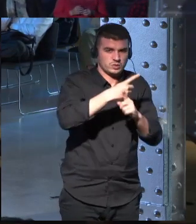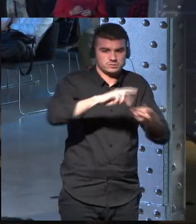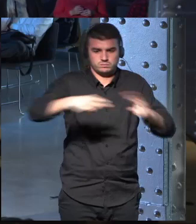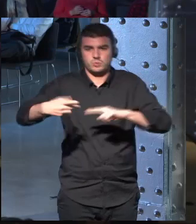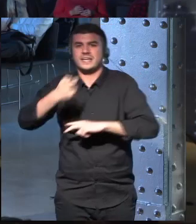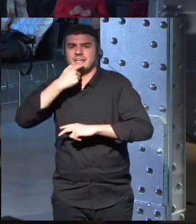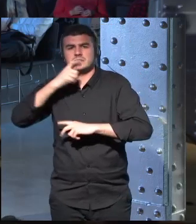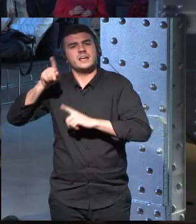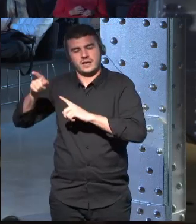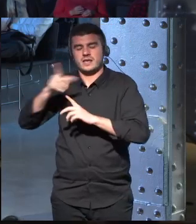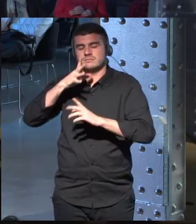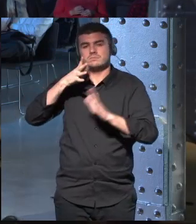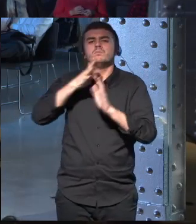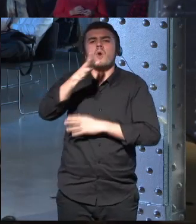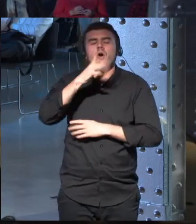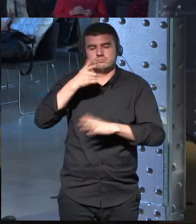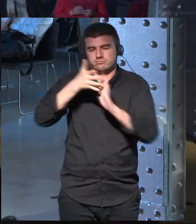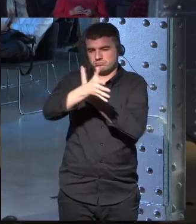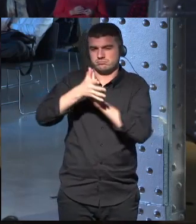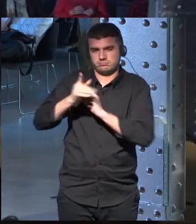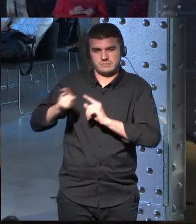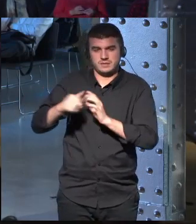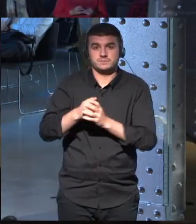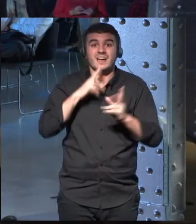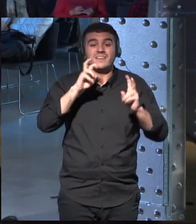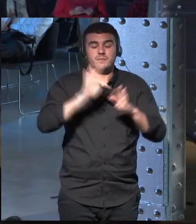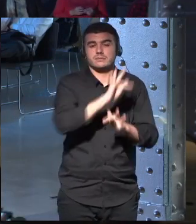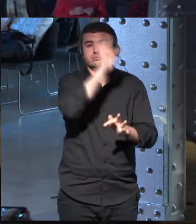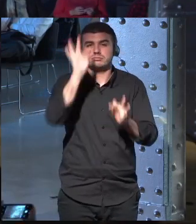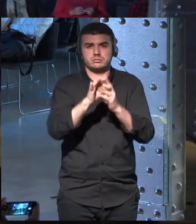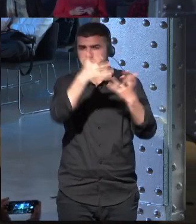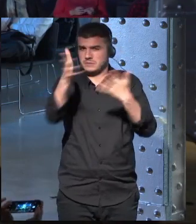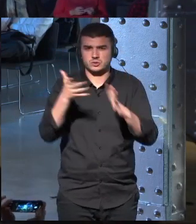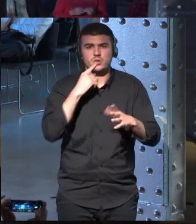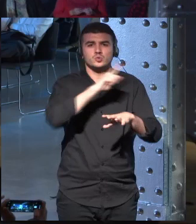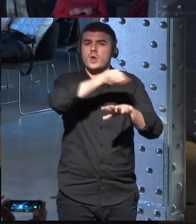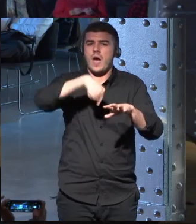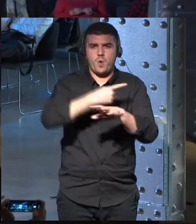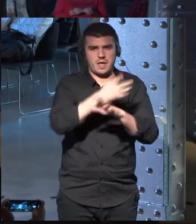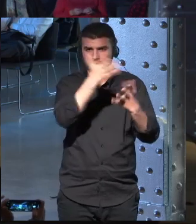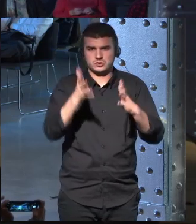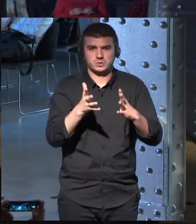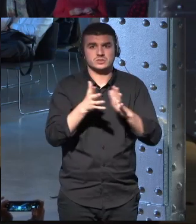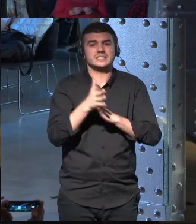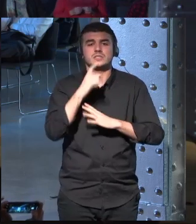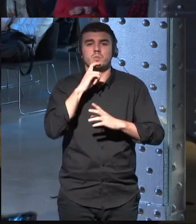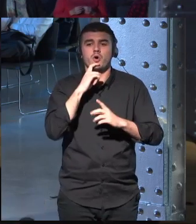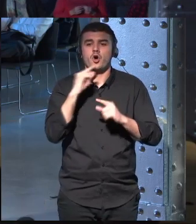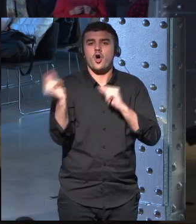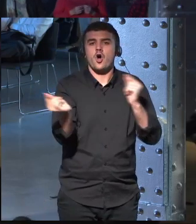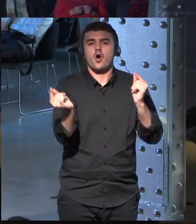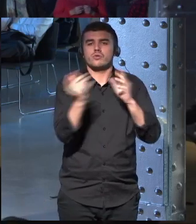Costello, and it is published first in Spanish and then in English. It's going to be published. The event is going